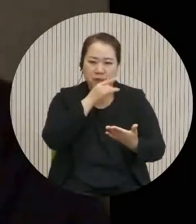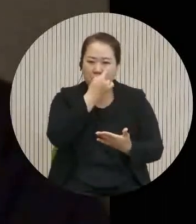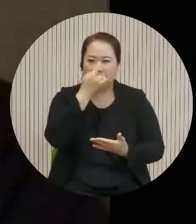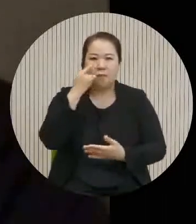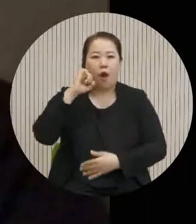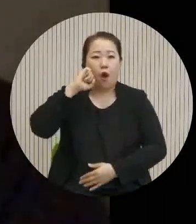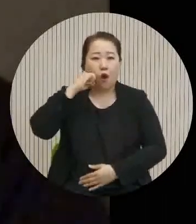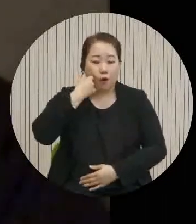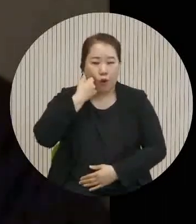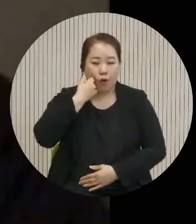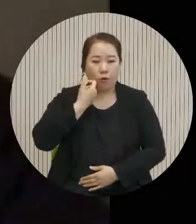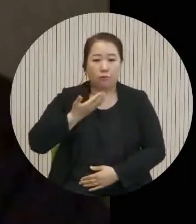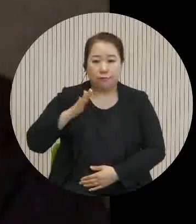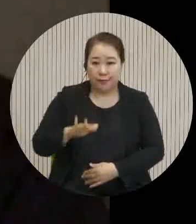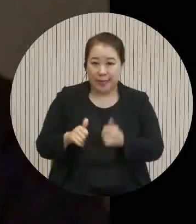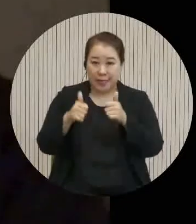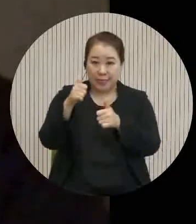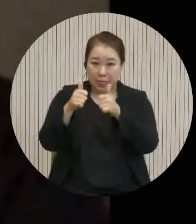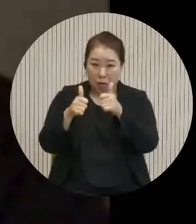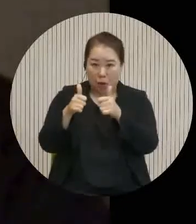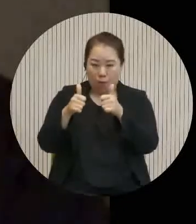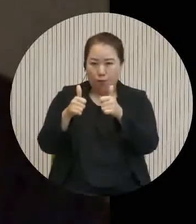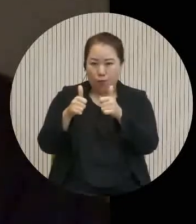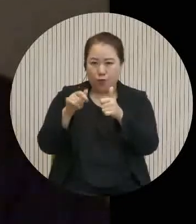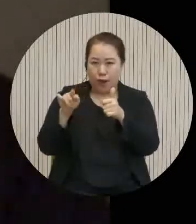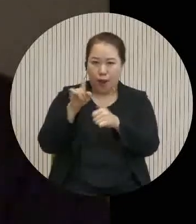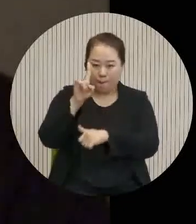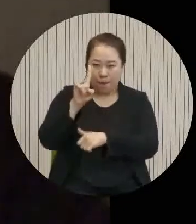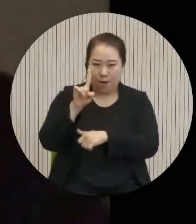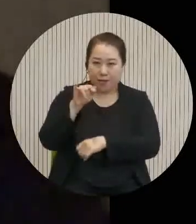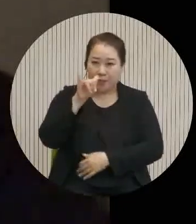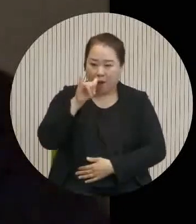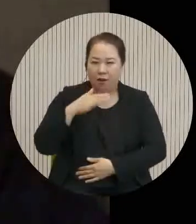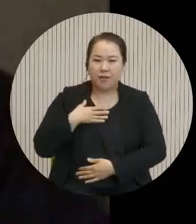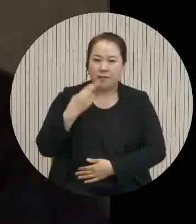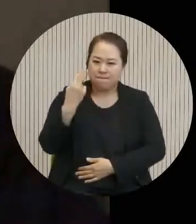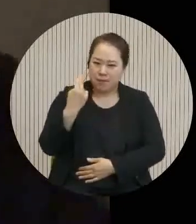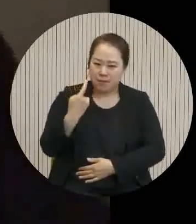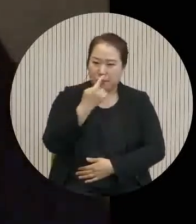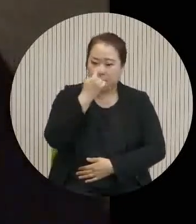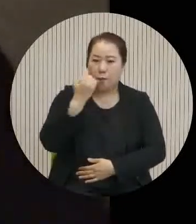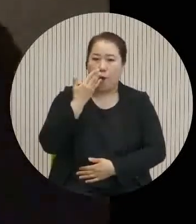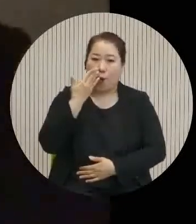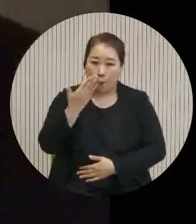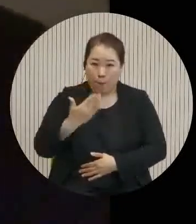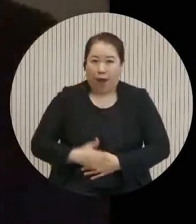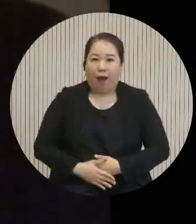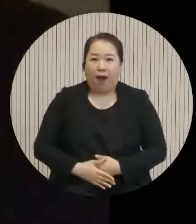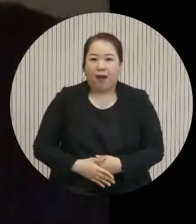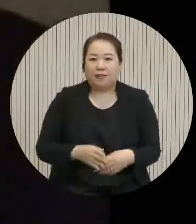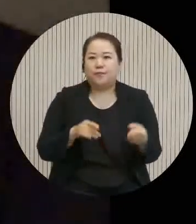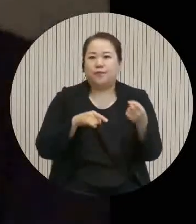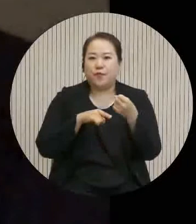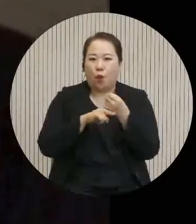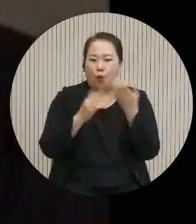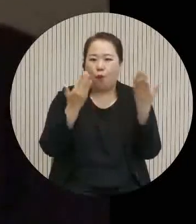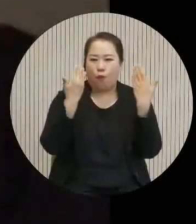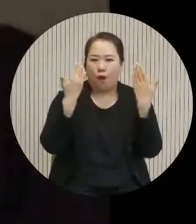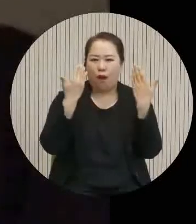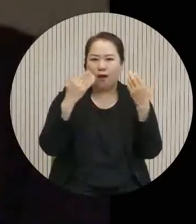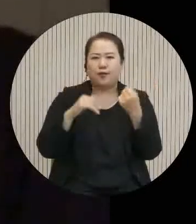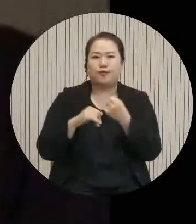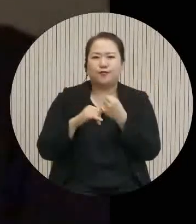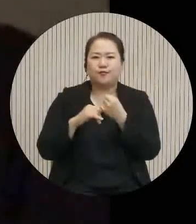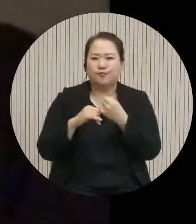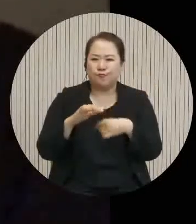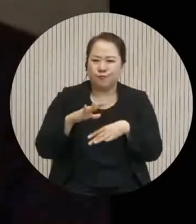experiment can prove me wrong. Science is a dangerous game. Well, I think the Karl Popper approach